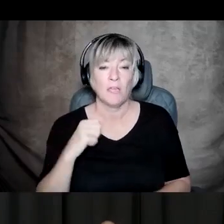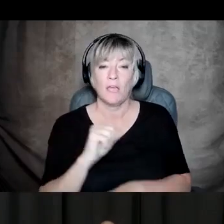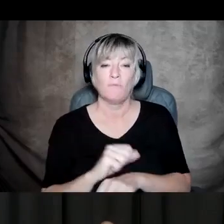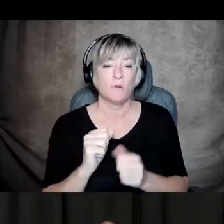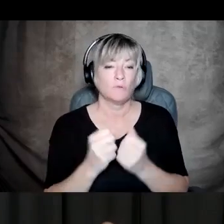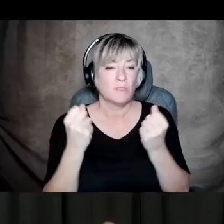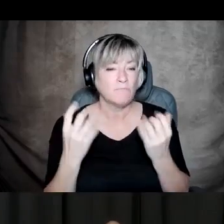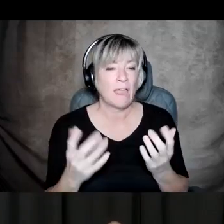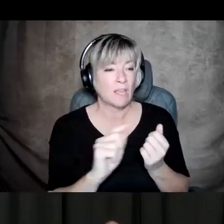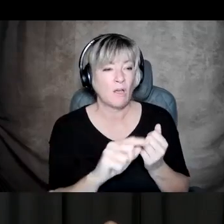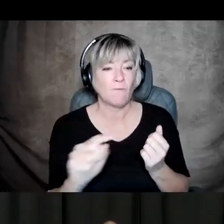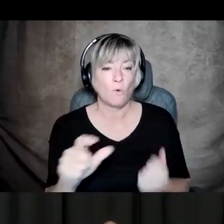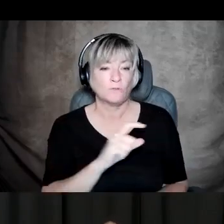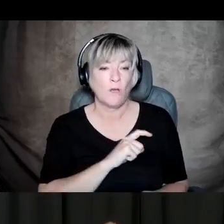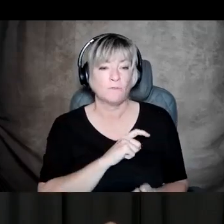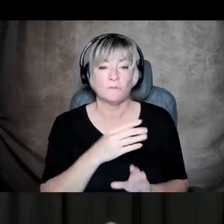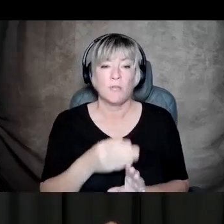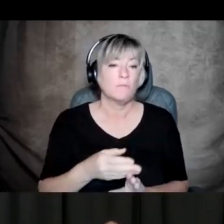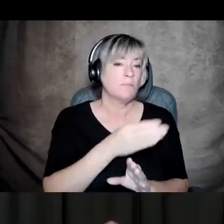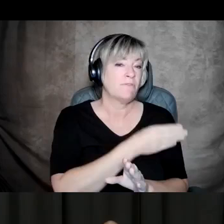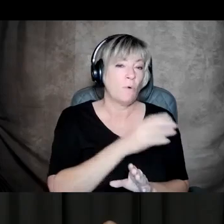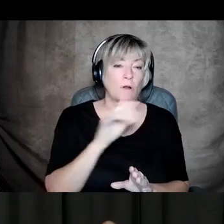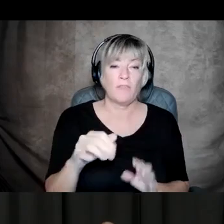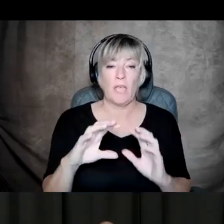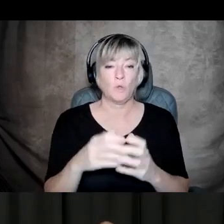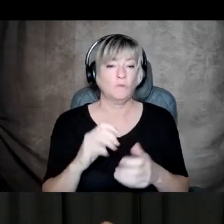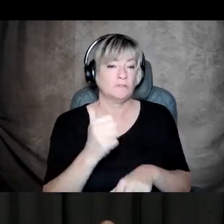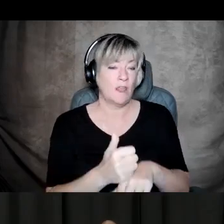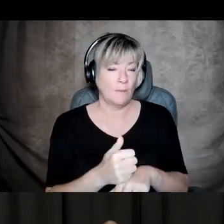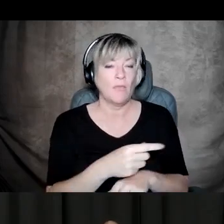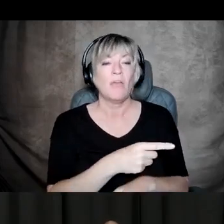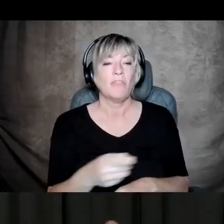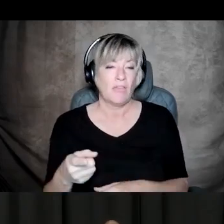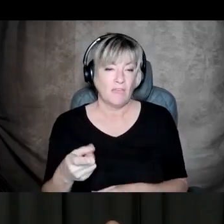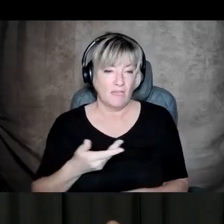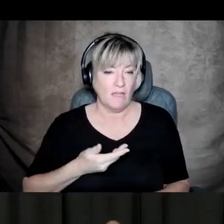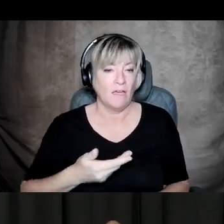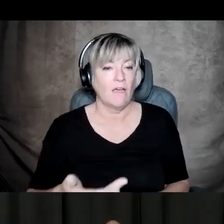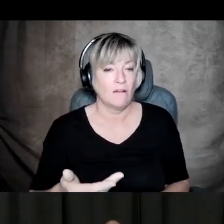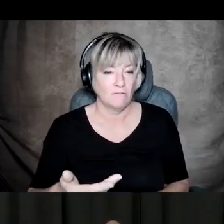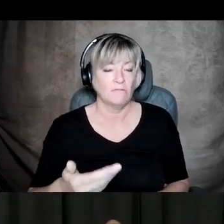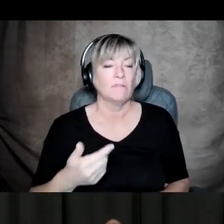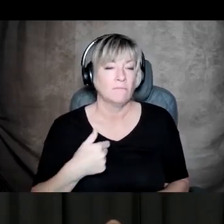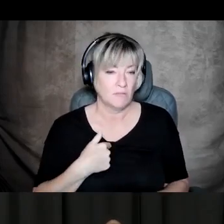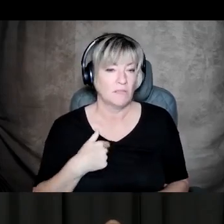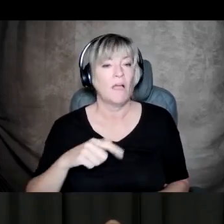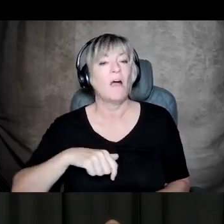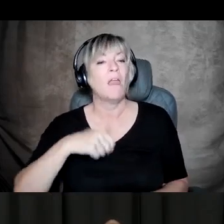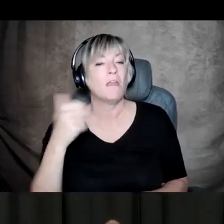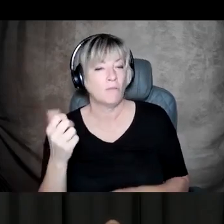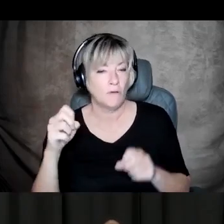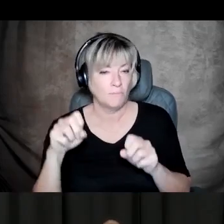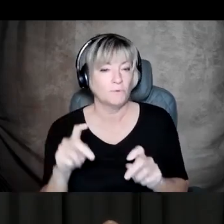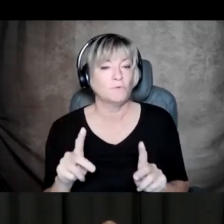of these officers even before that unit was formed, and they brought me over and offered me another